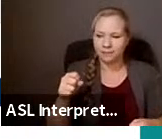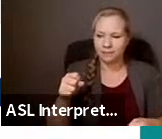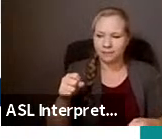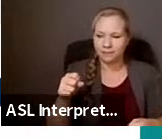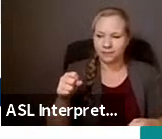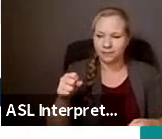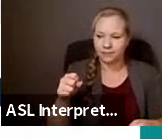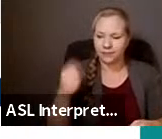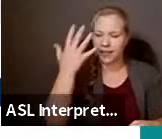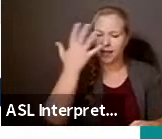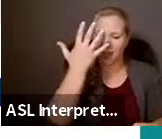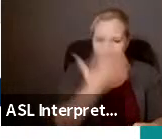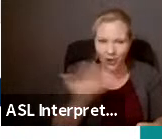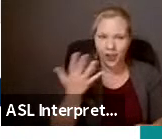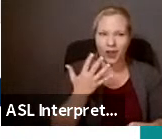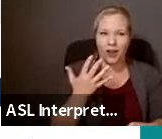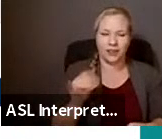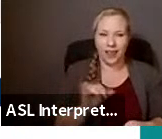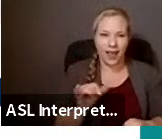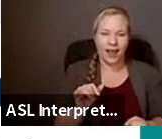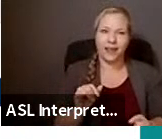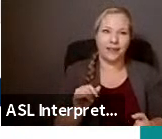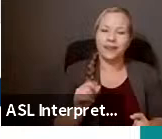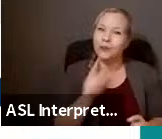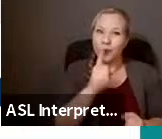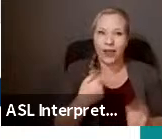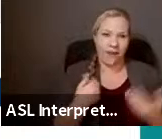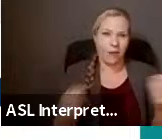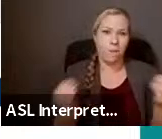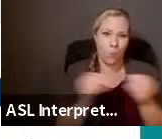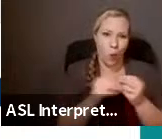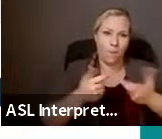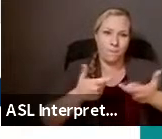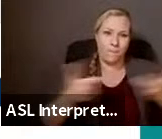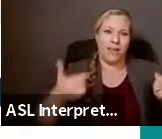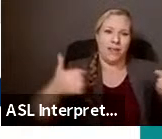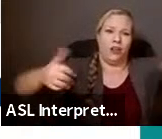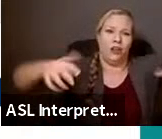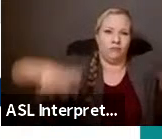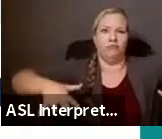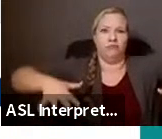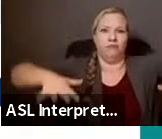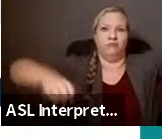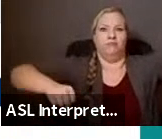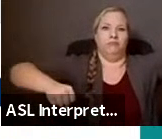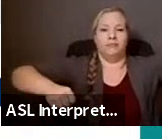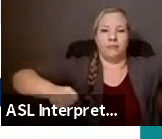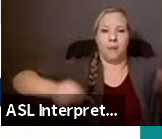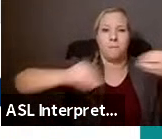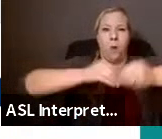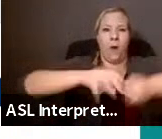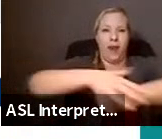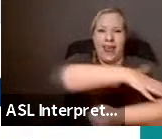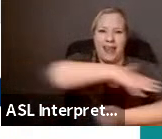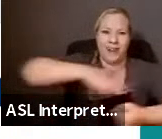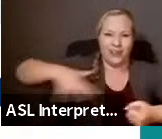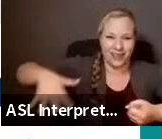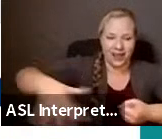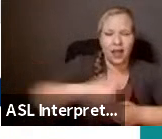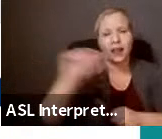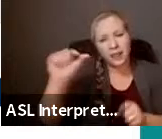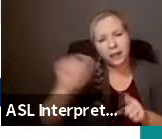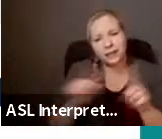resembles it's actually got an even bigger footprint than that. So slight differences, but you're right,